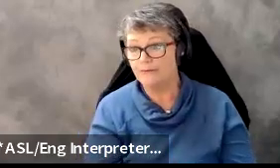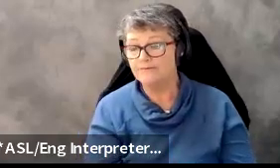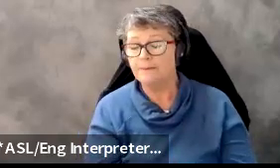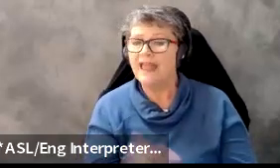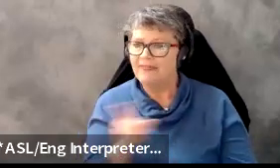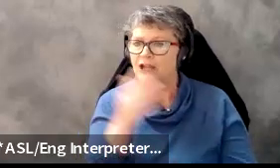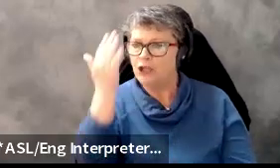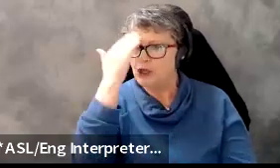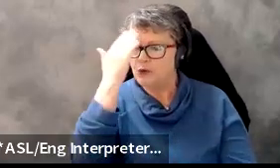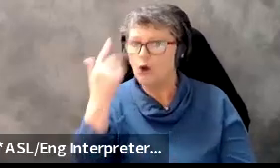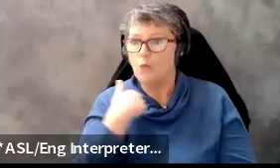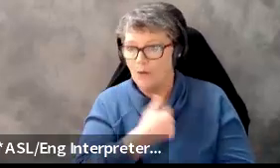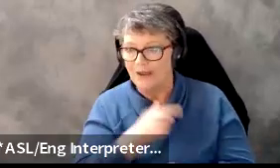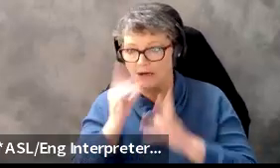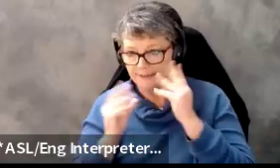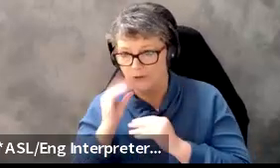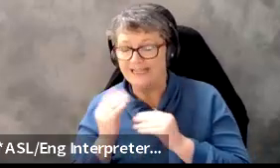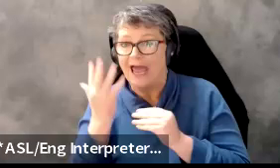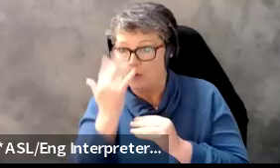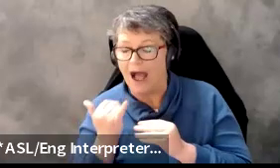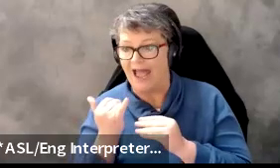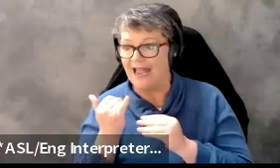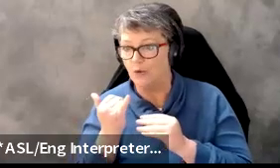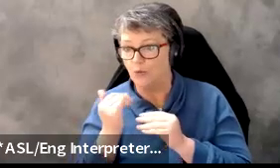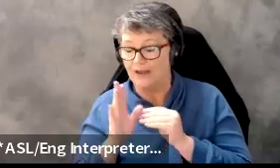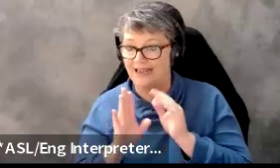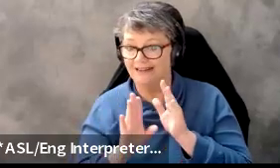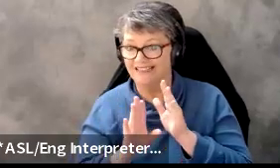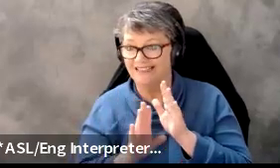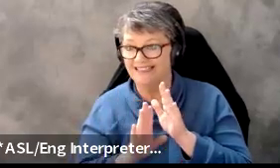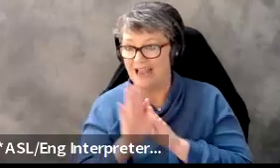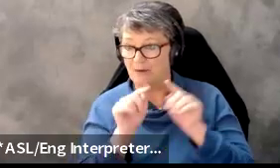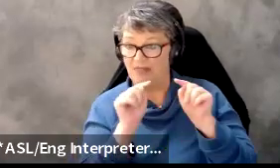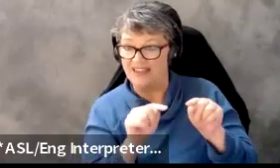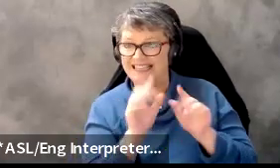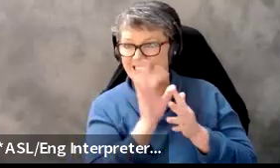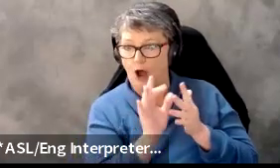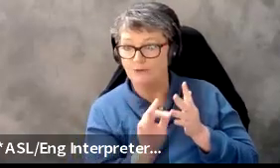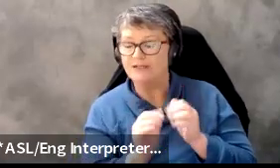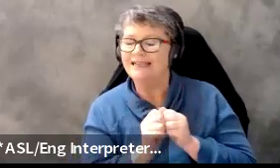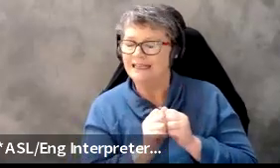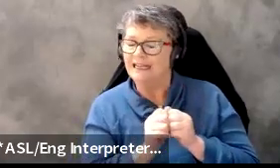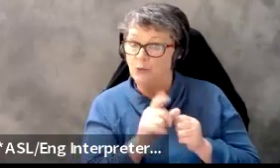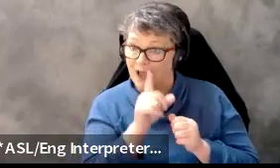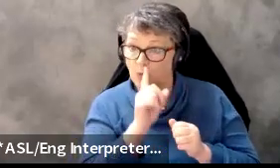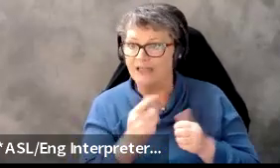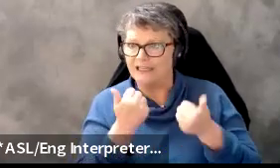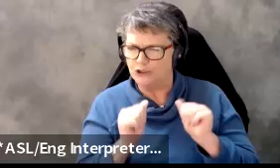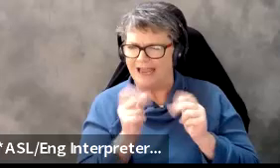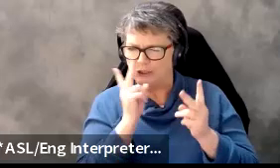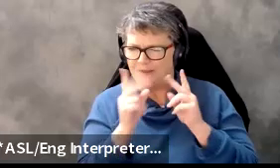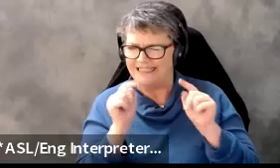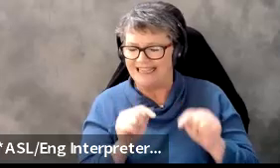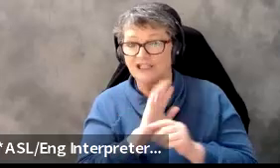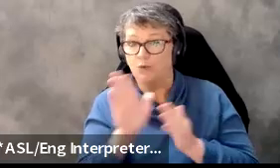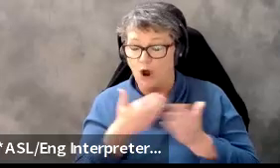that you know what we're going through and why we came up with this as an option, as a possibility. We really are trying to see this as we're